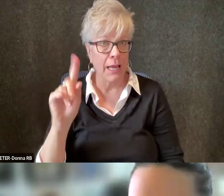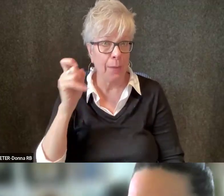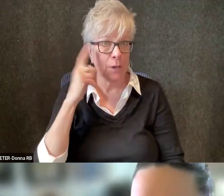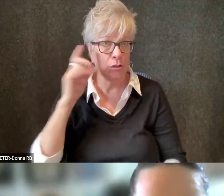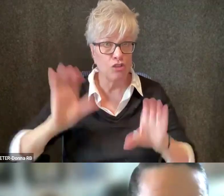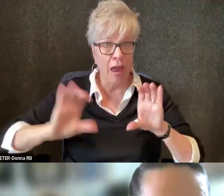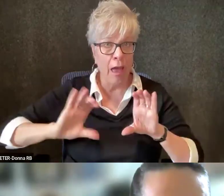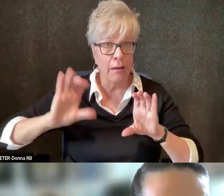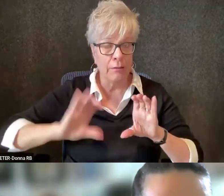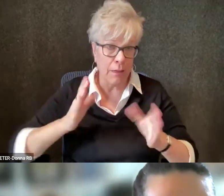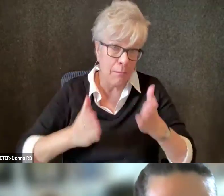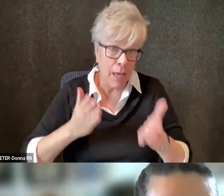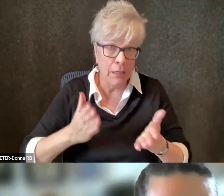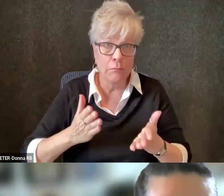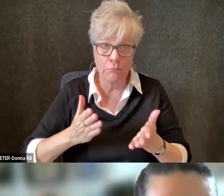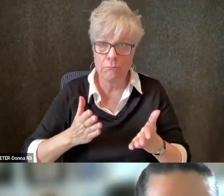might